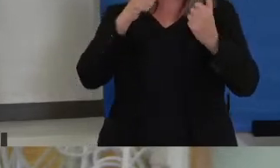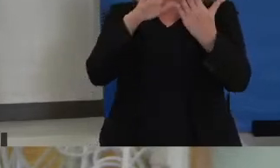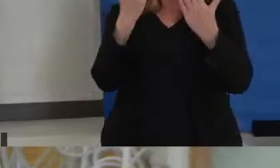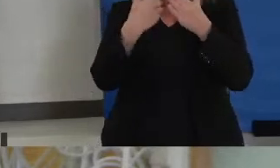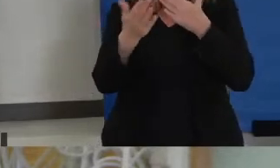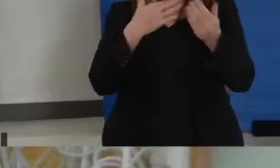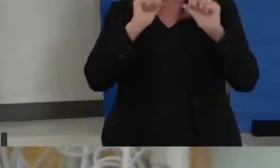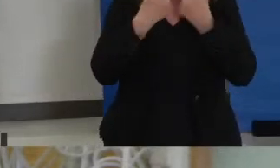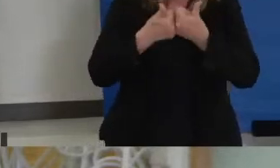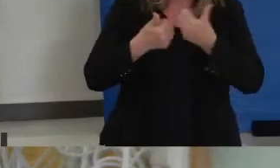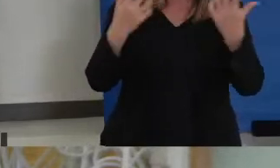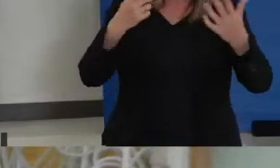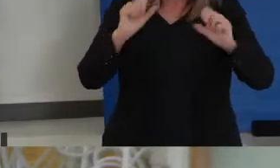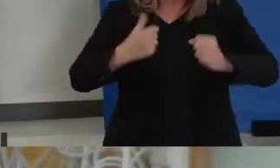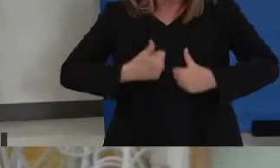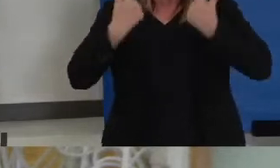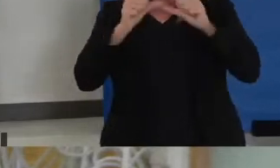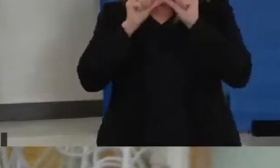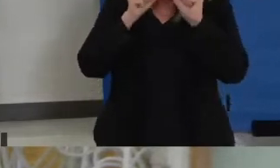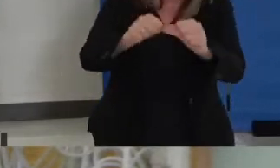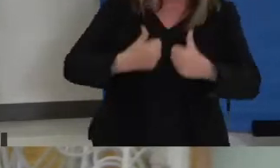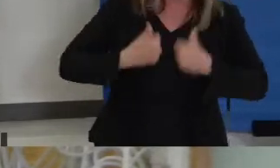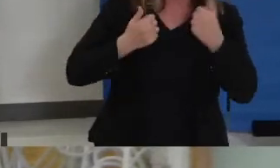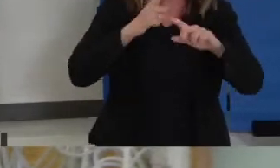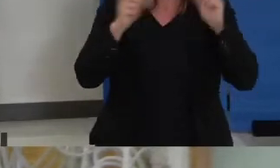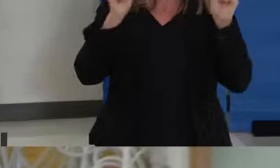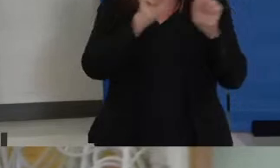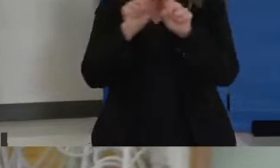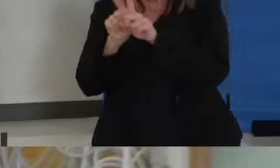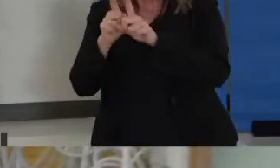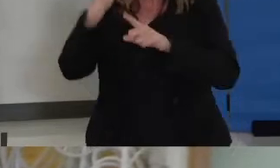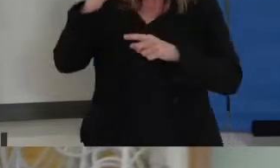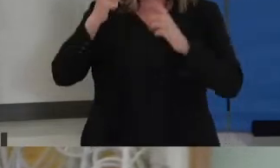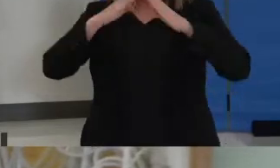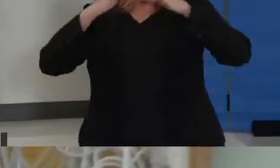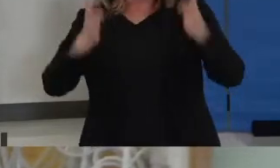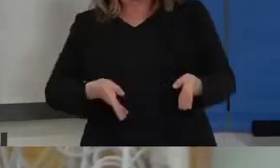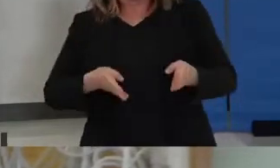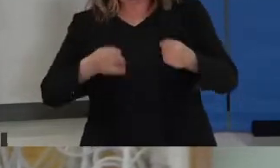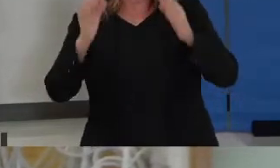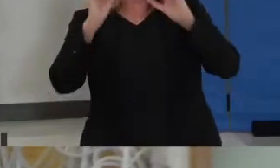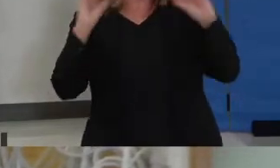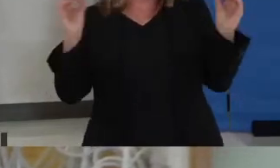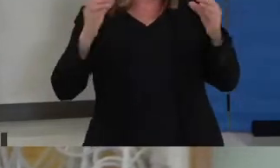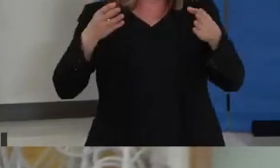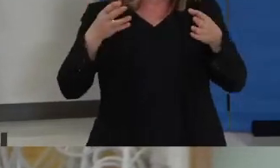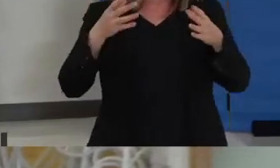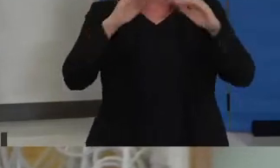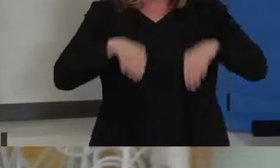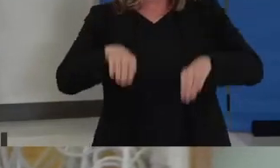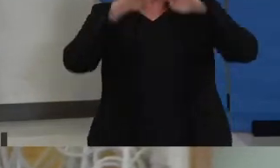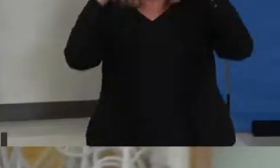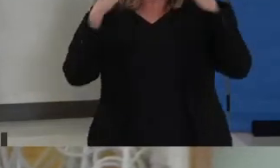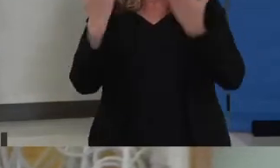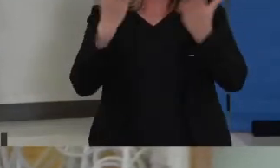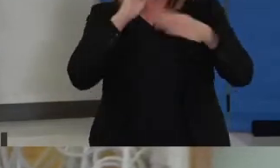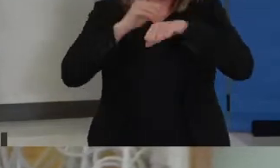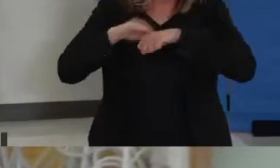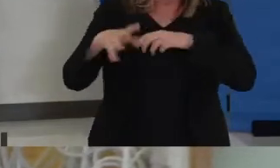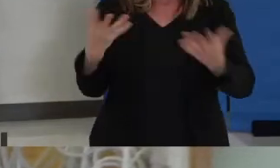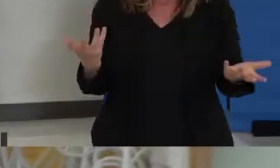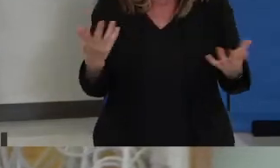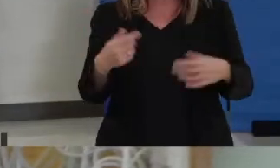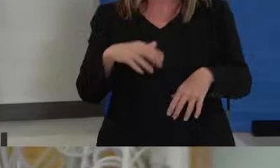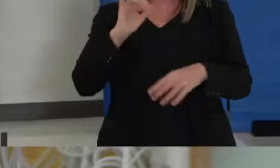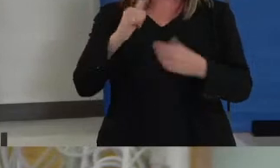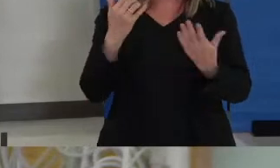they face and live a sustained and whole life. But we also know that absent housing, no level of service will be effective. And so the efforts that are